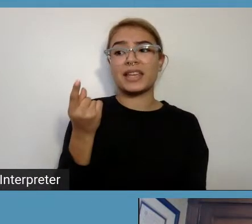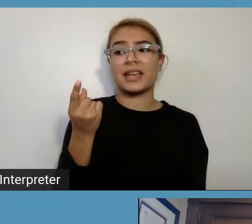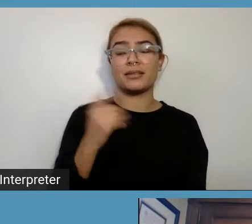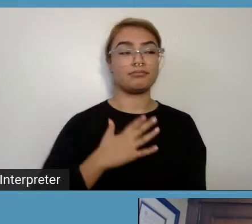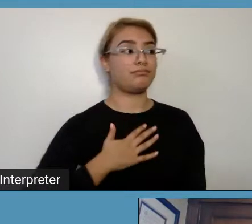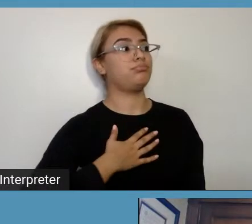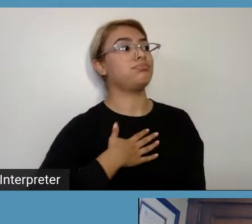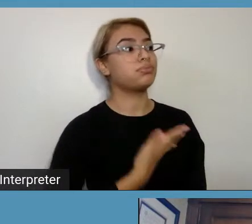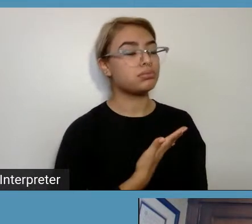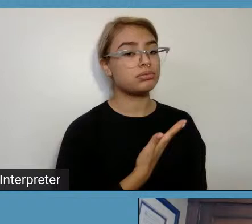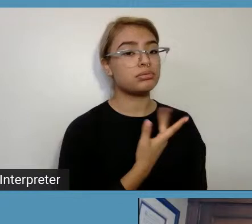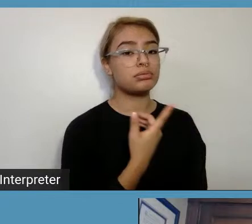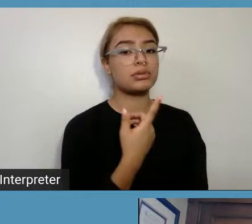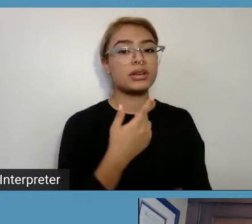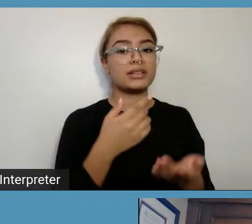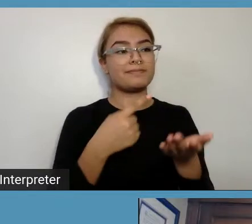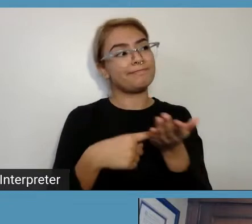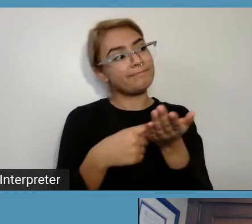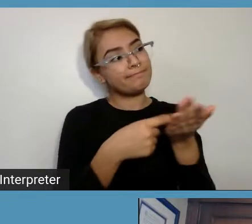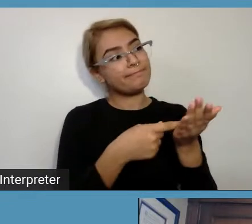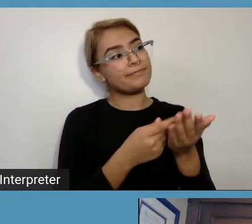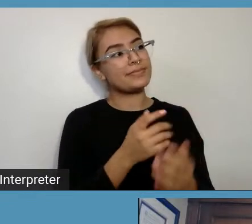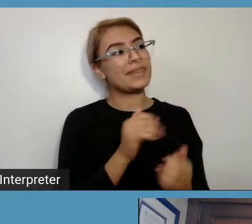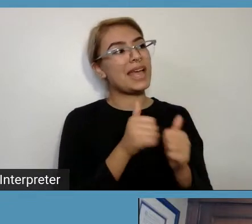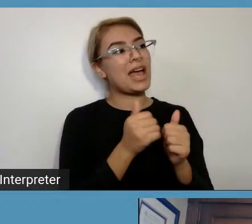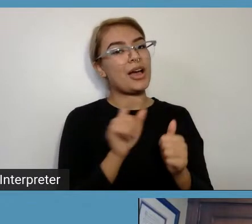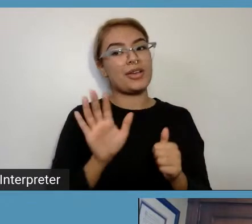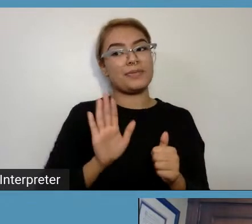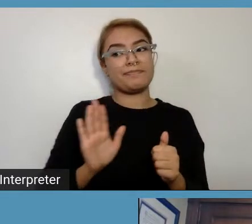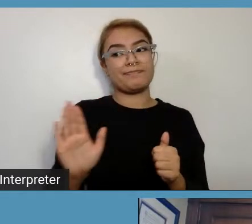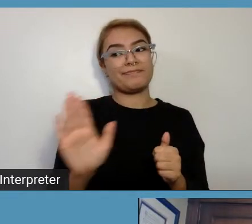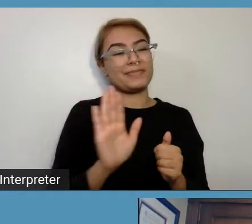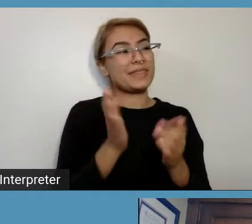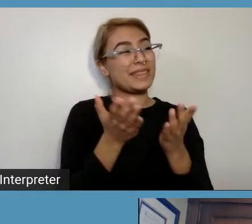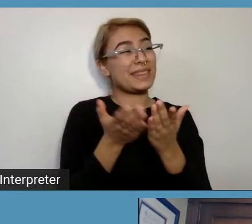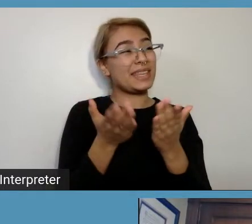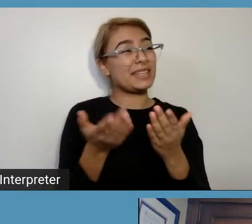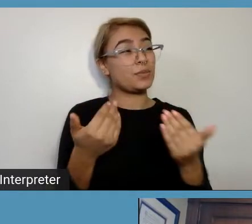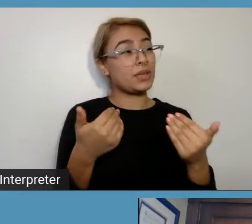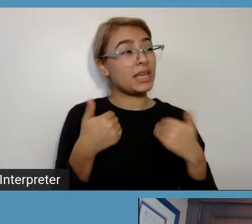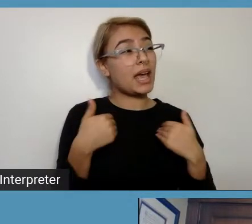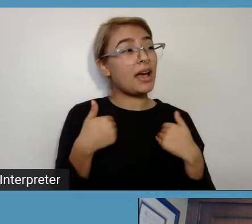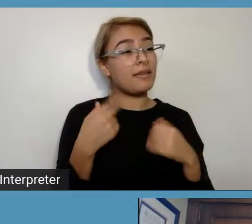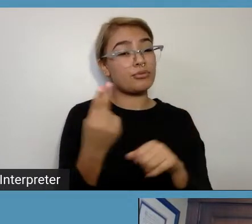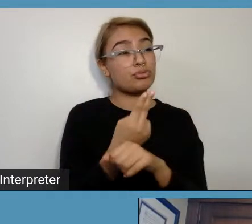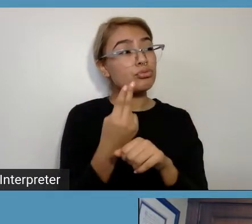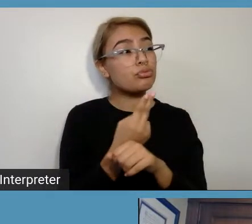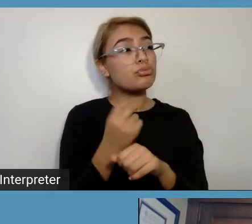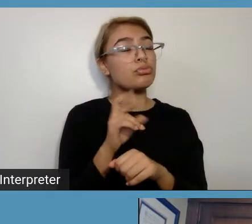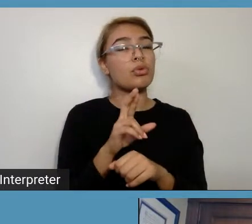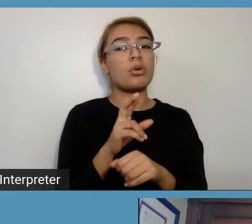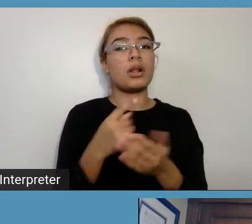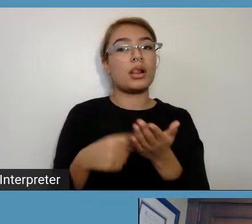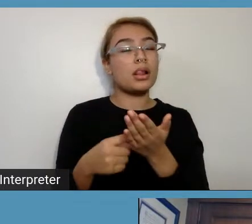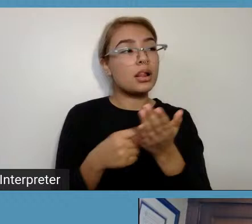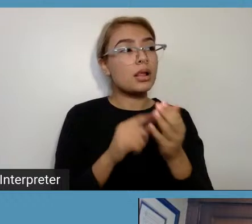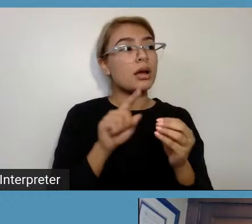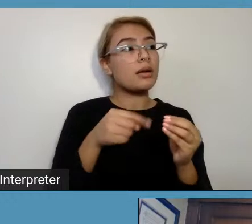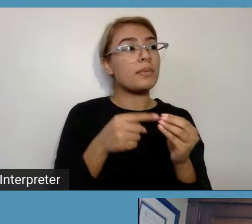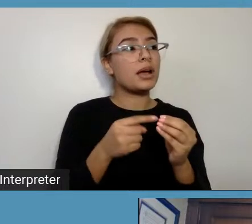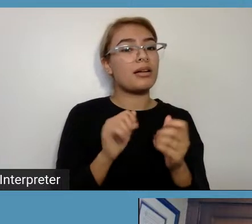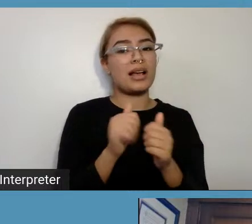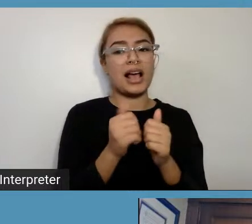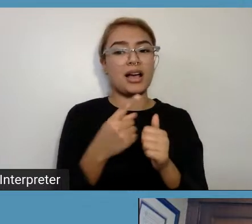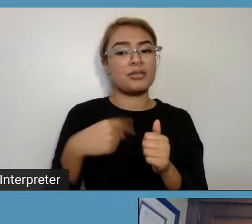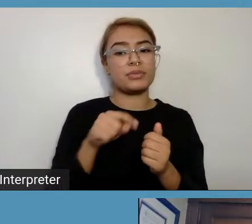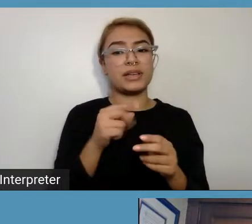to us and tell us how they want the objects that we have used or talked about, all we